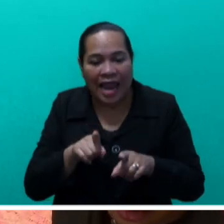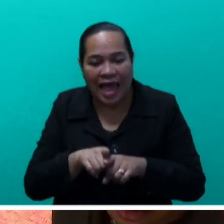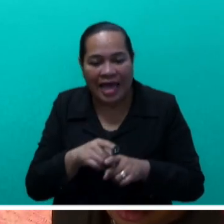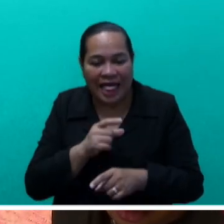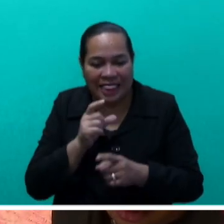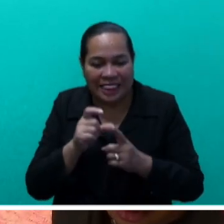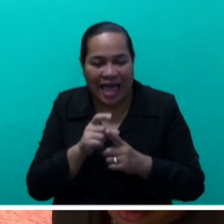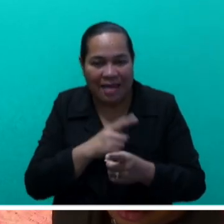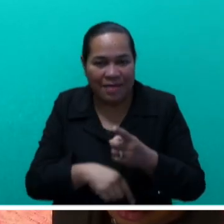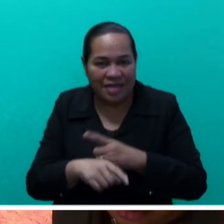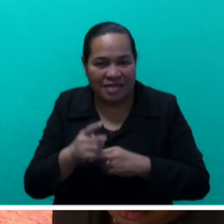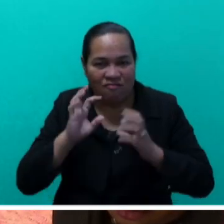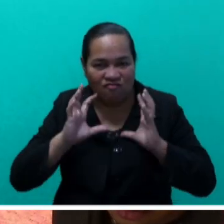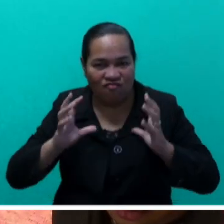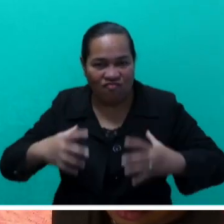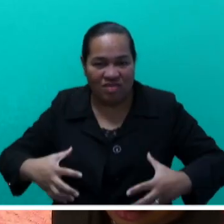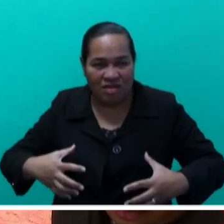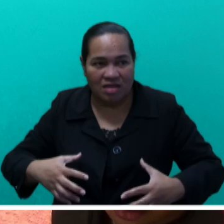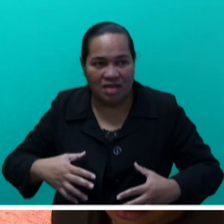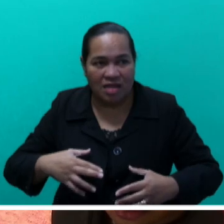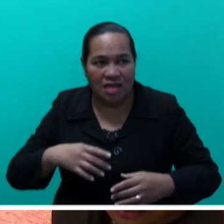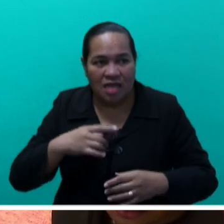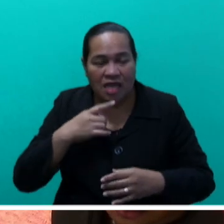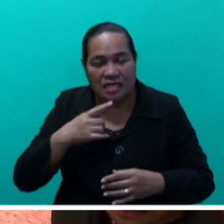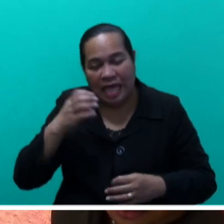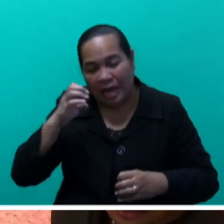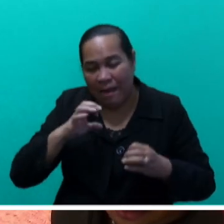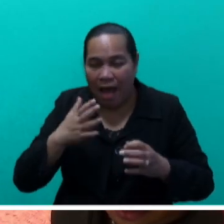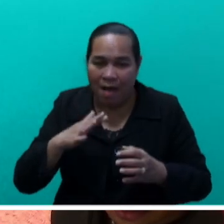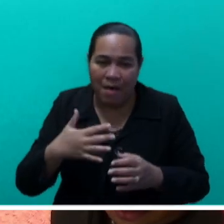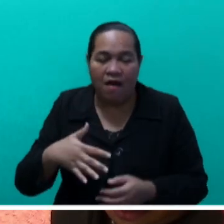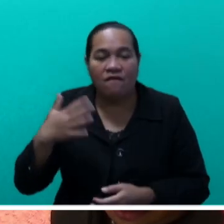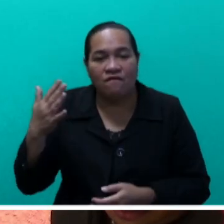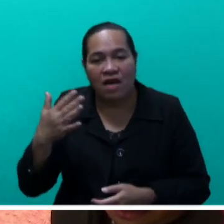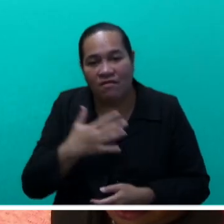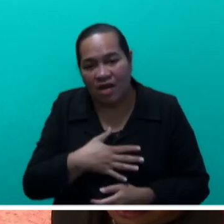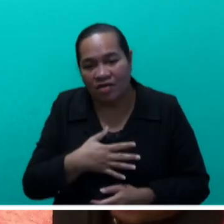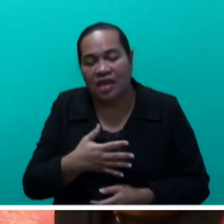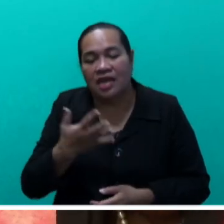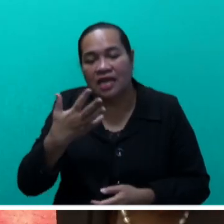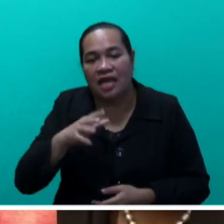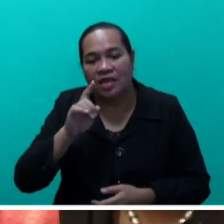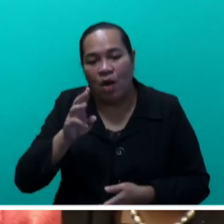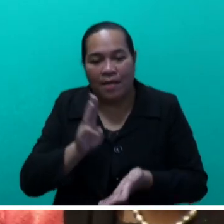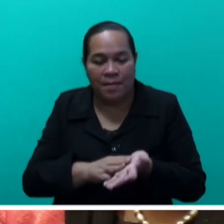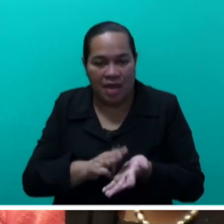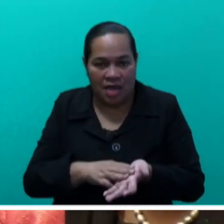and obesity-related illness, was estimated at 591 million Fiji dollars.